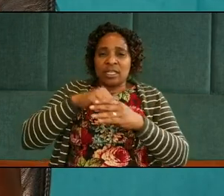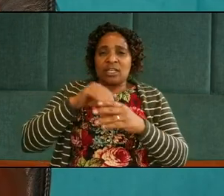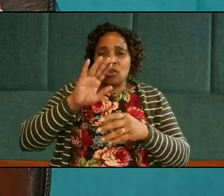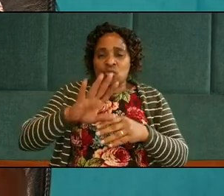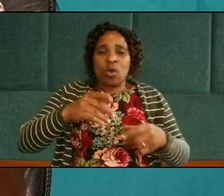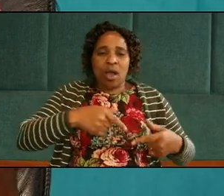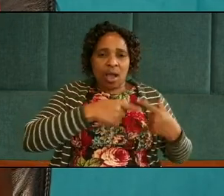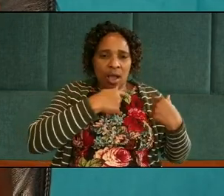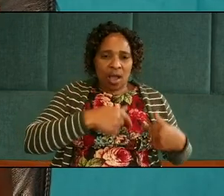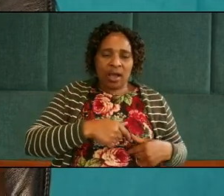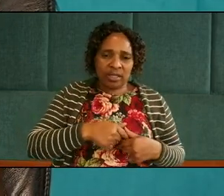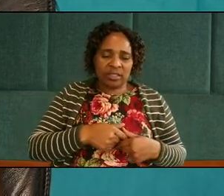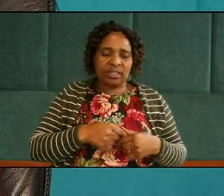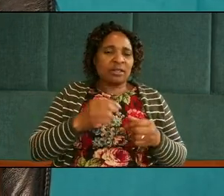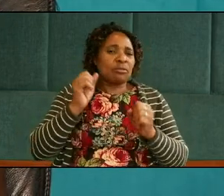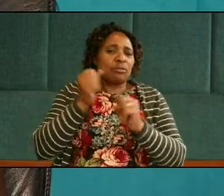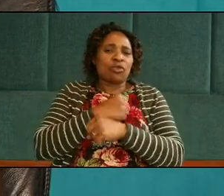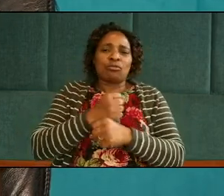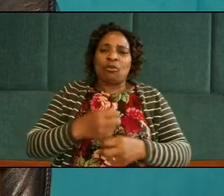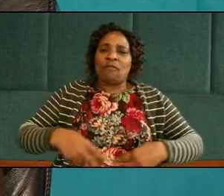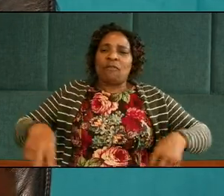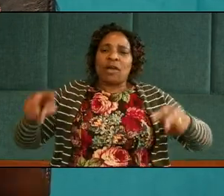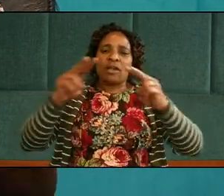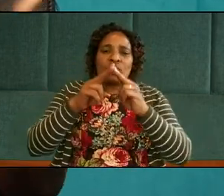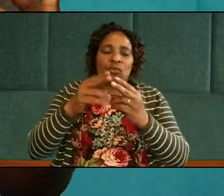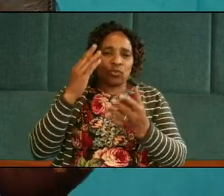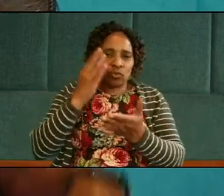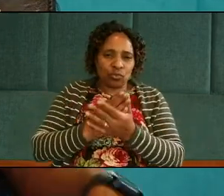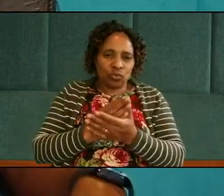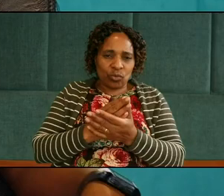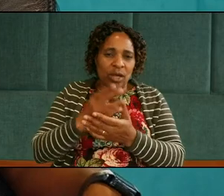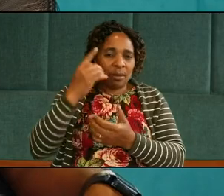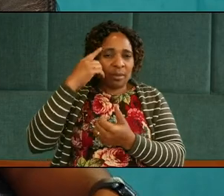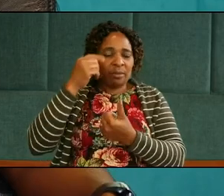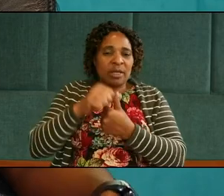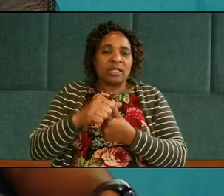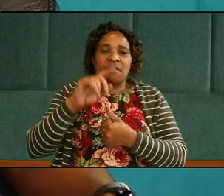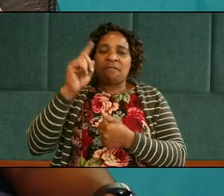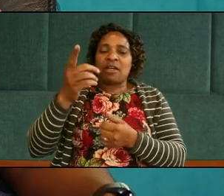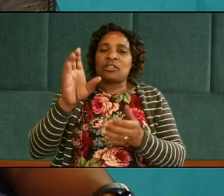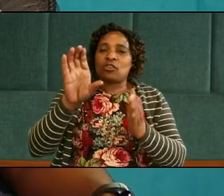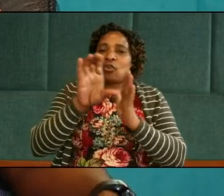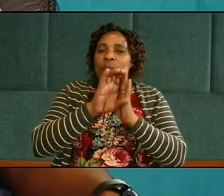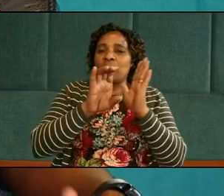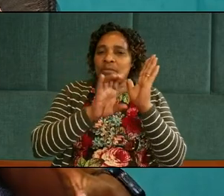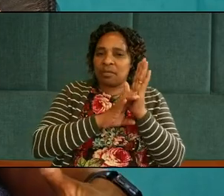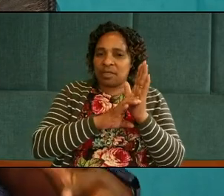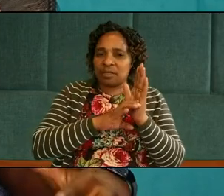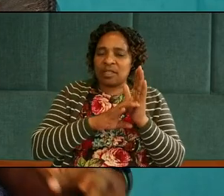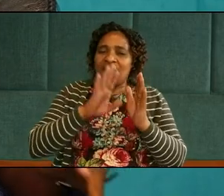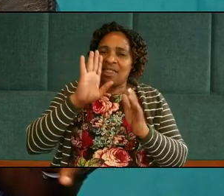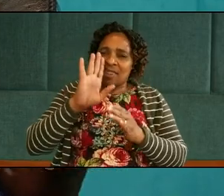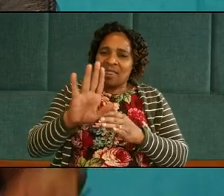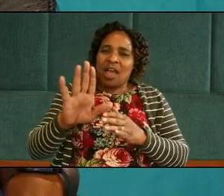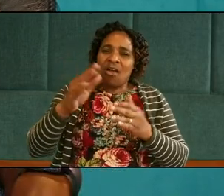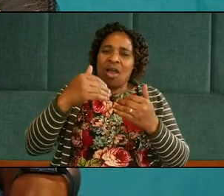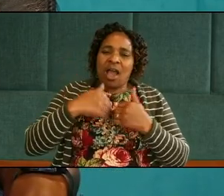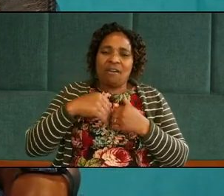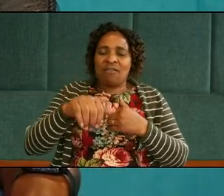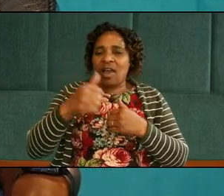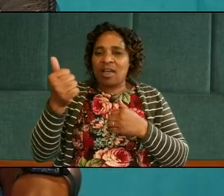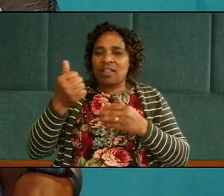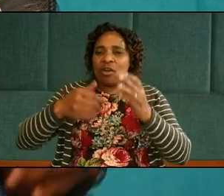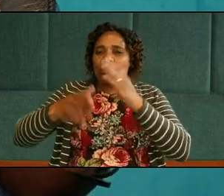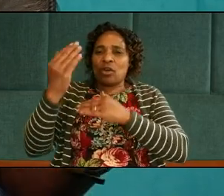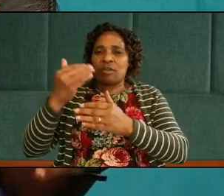heart of hearts, you do not value them. Indeed, in fact, I'm reminded of the first commandment, thou shalt have no other gods